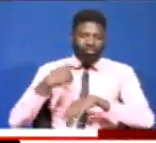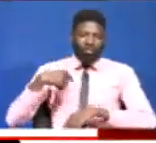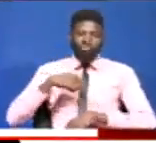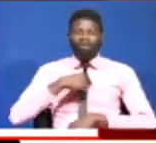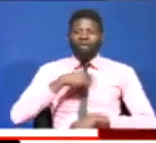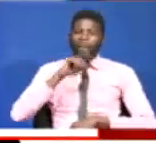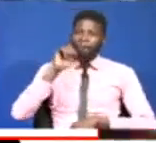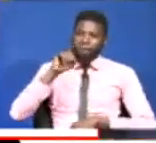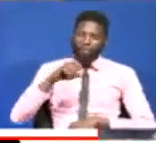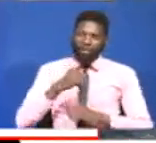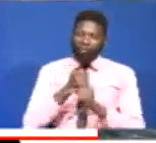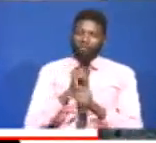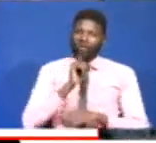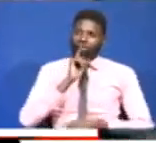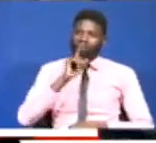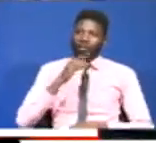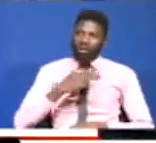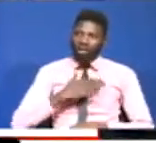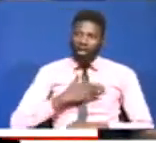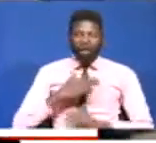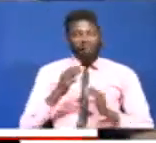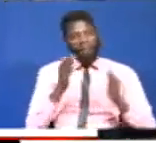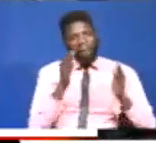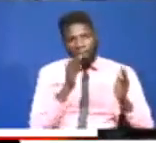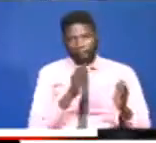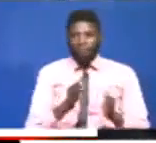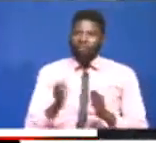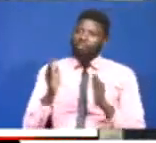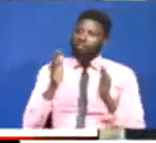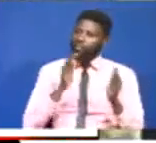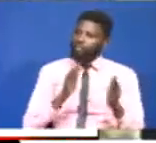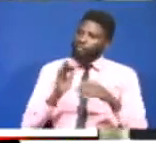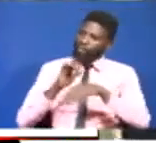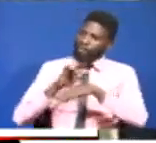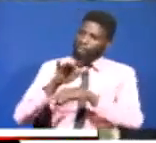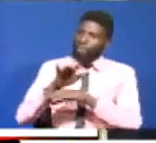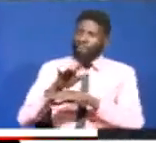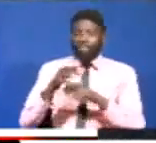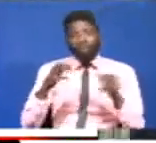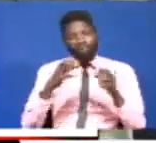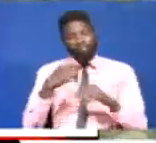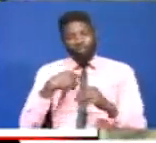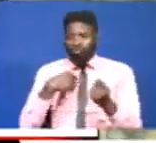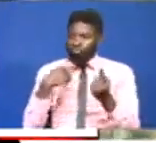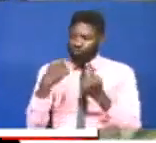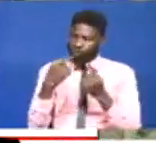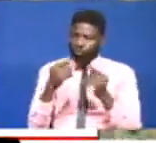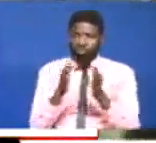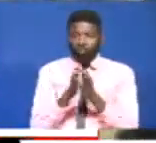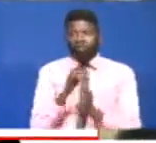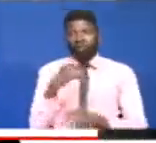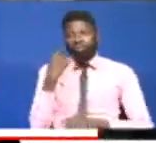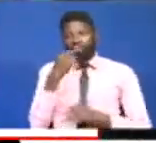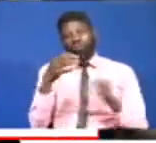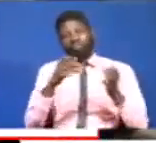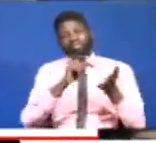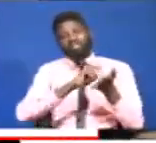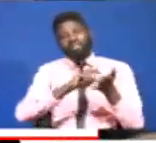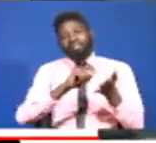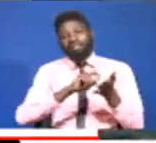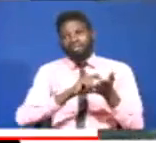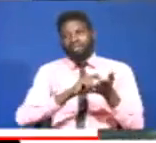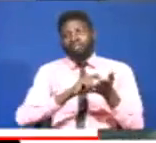yetu inafanywa mapema. Kwa hivyo wale nilikuwa naongea juu yao ni wale wa Secretariat ya Afrika Mashariki,